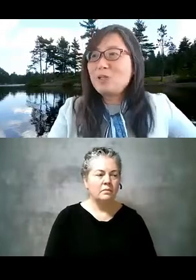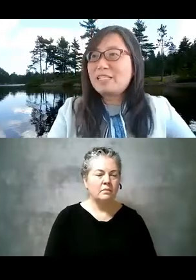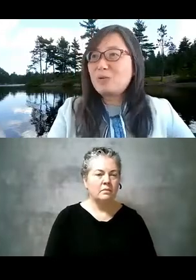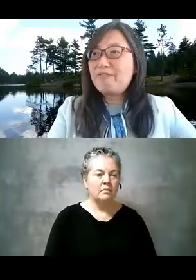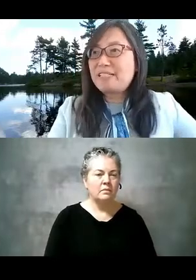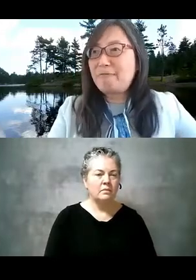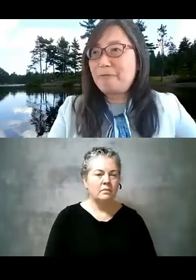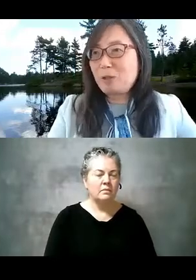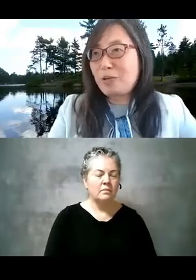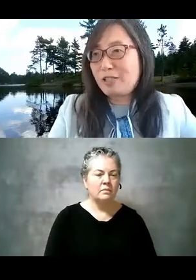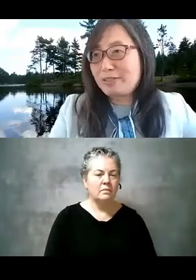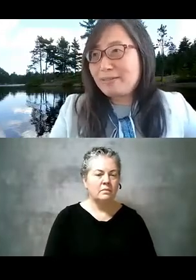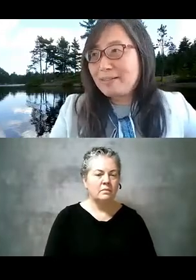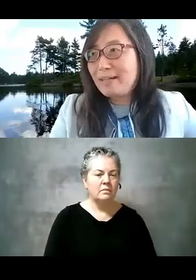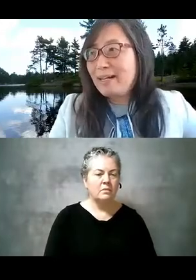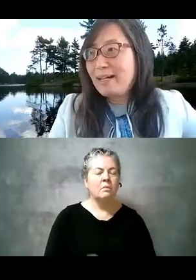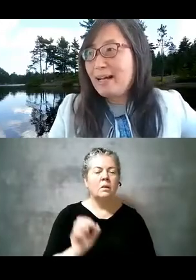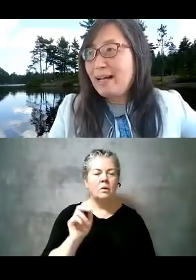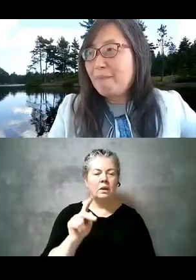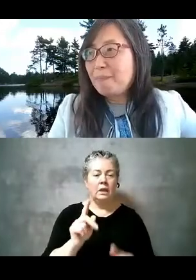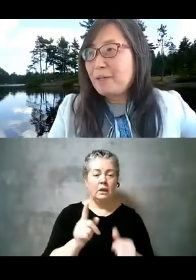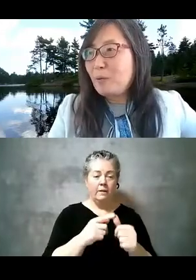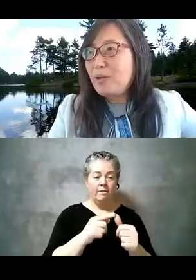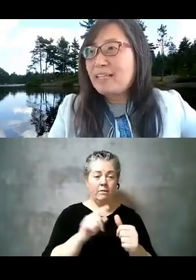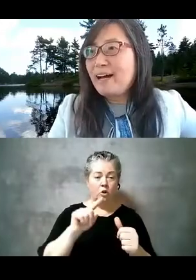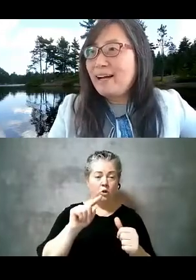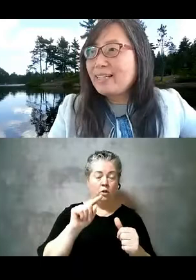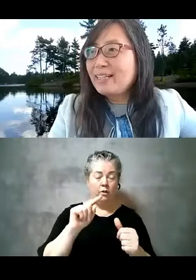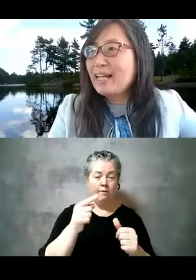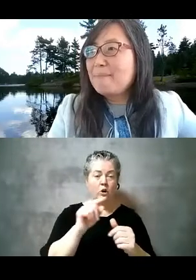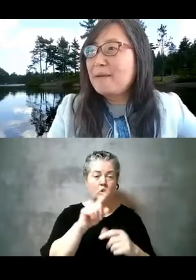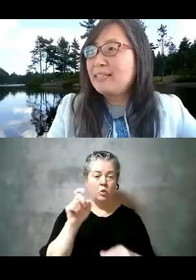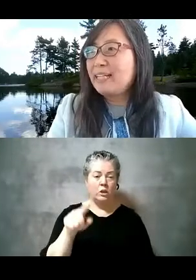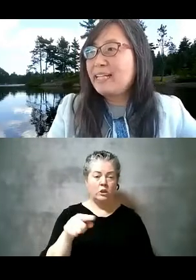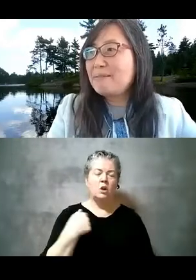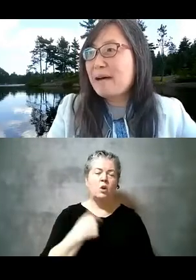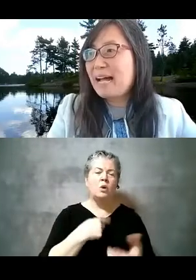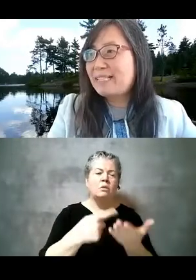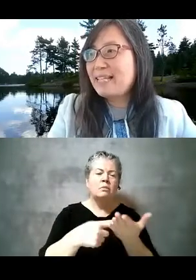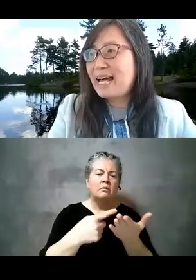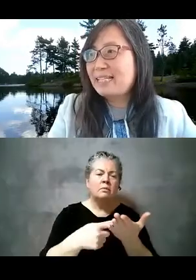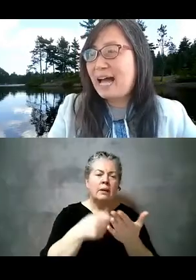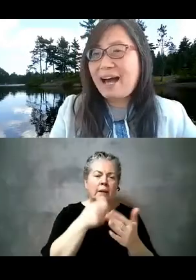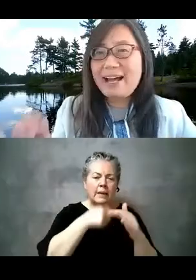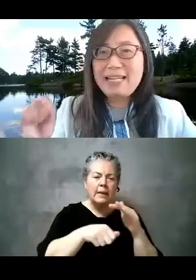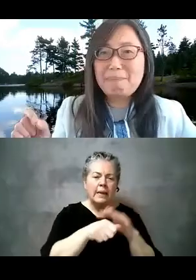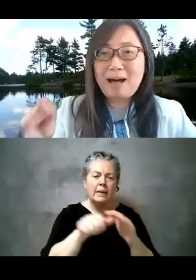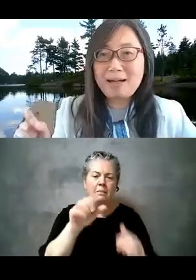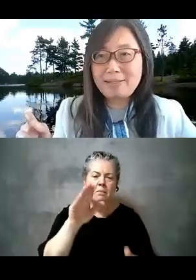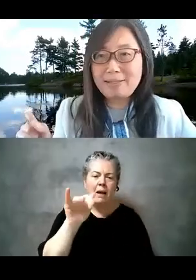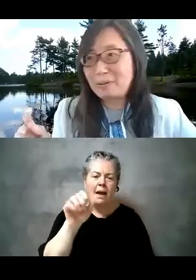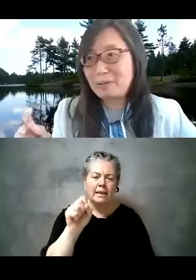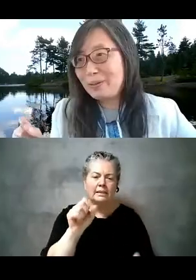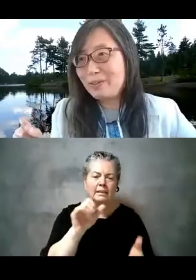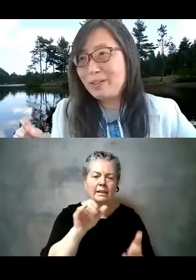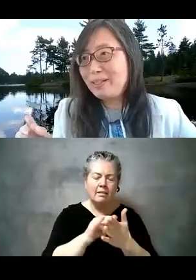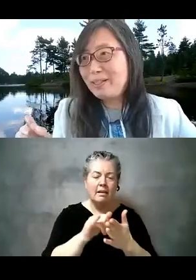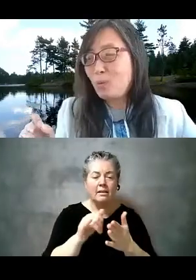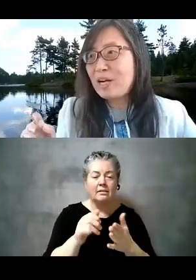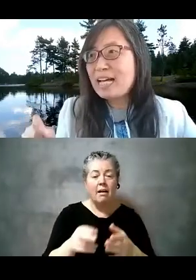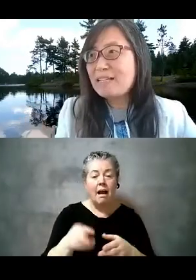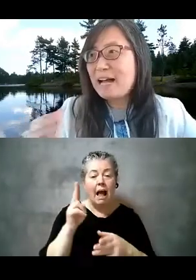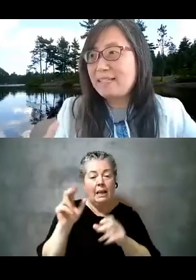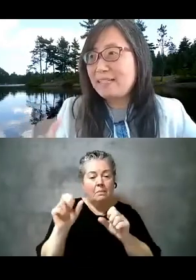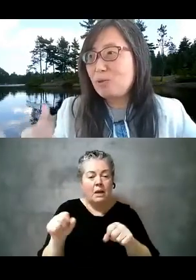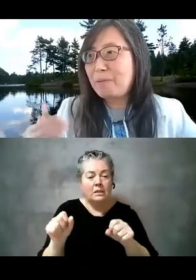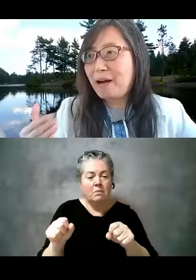Right, so let's revisit first question. We are talking about a hidden bias that is highly plausible.